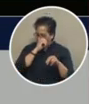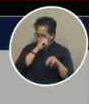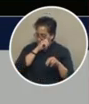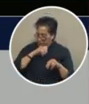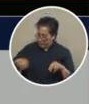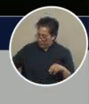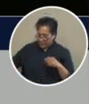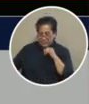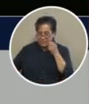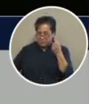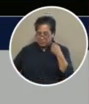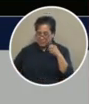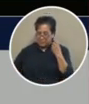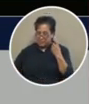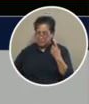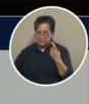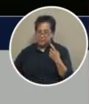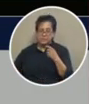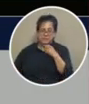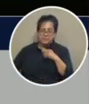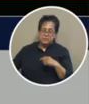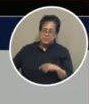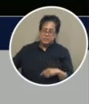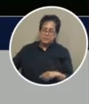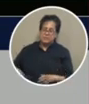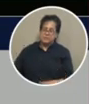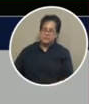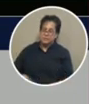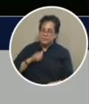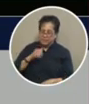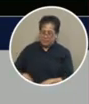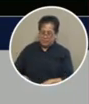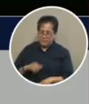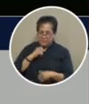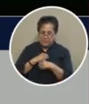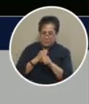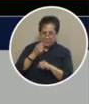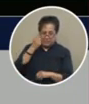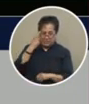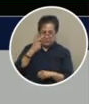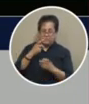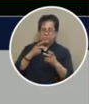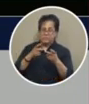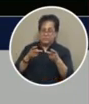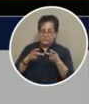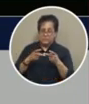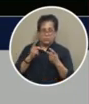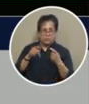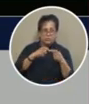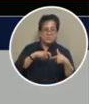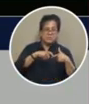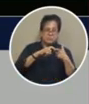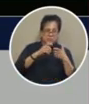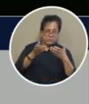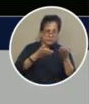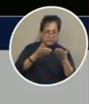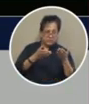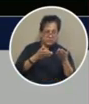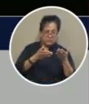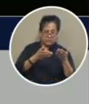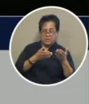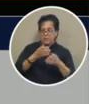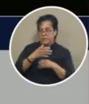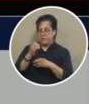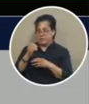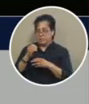do, because it doesn't make sense. It doesn't make sense to open up facilities whenever we need to suspend those services. So if we do complete